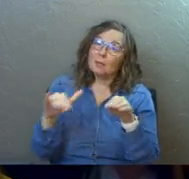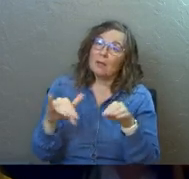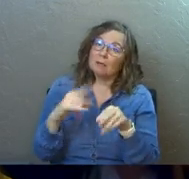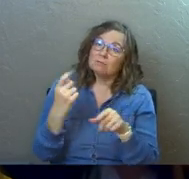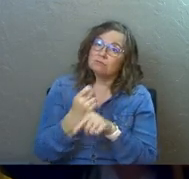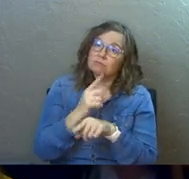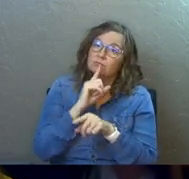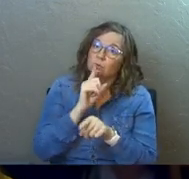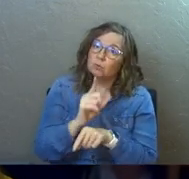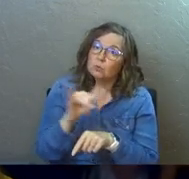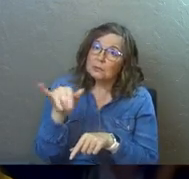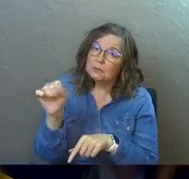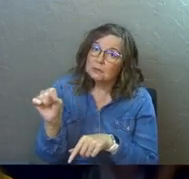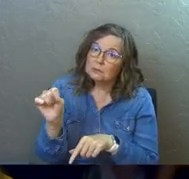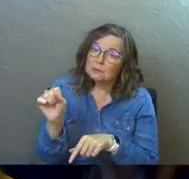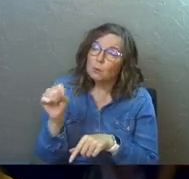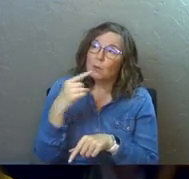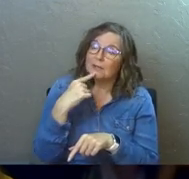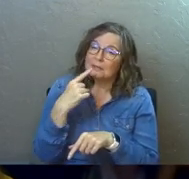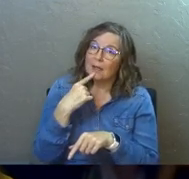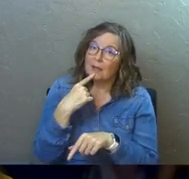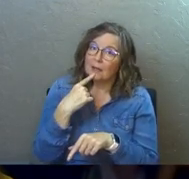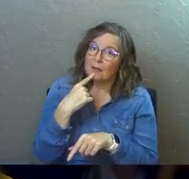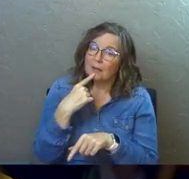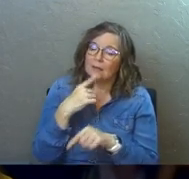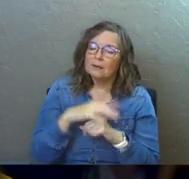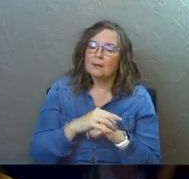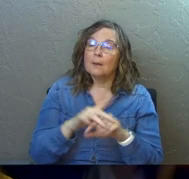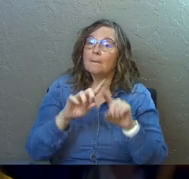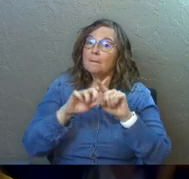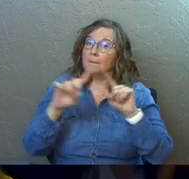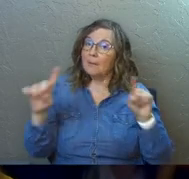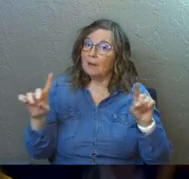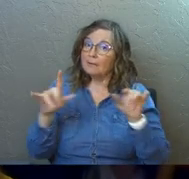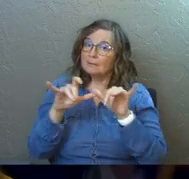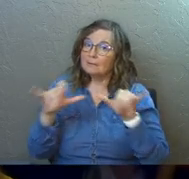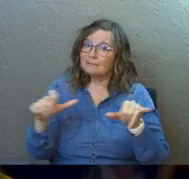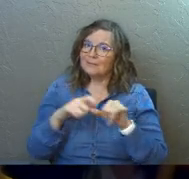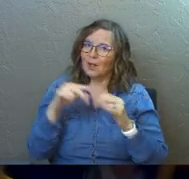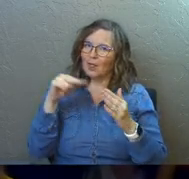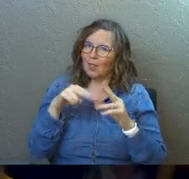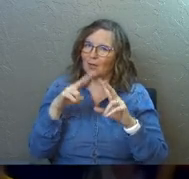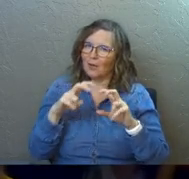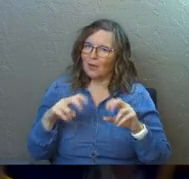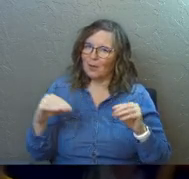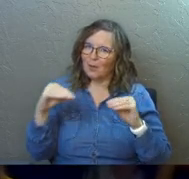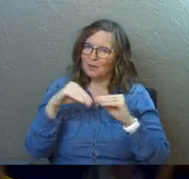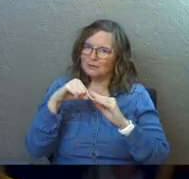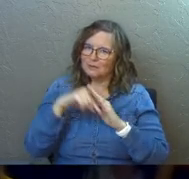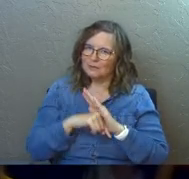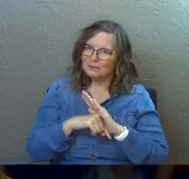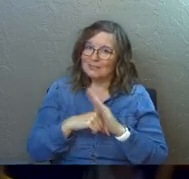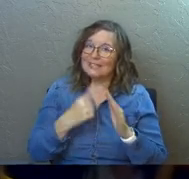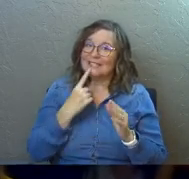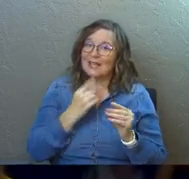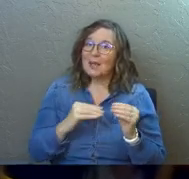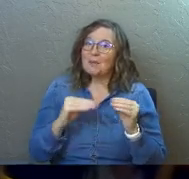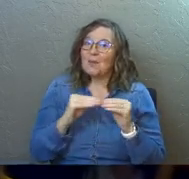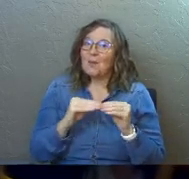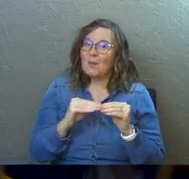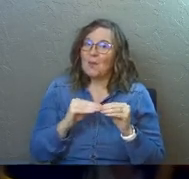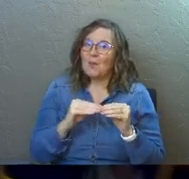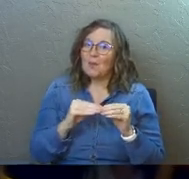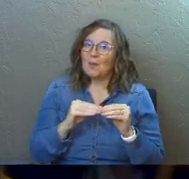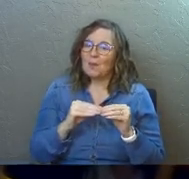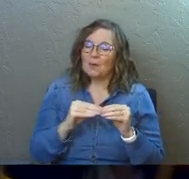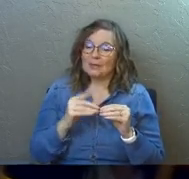that's absolutely true, what he's saying there. But look closer, he's saying more.